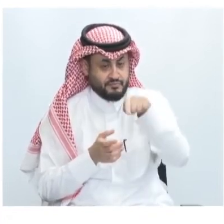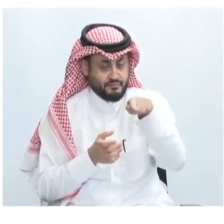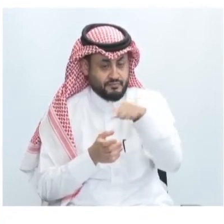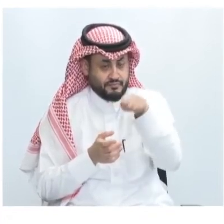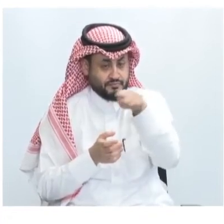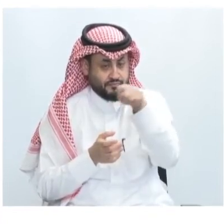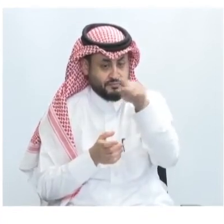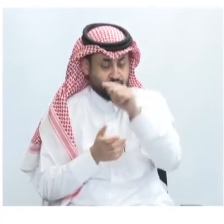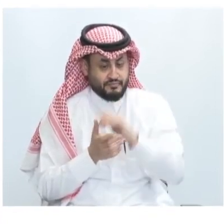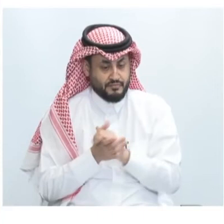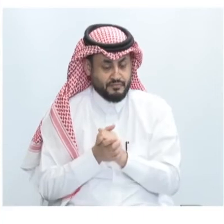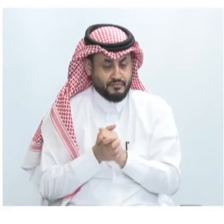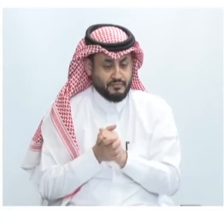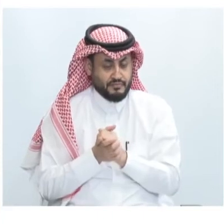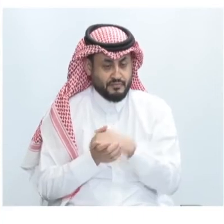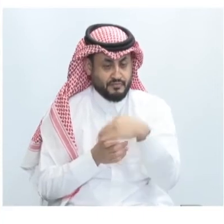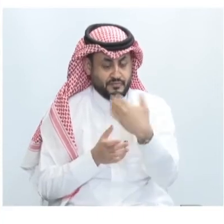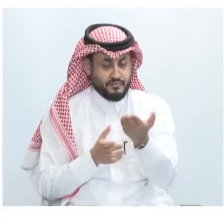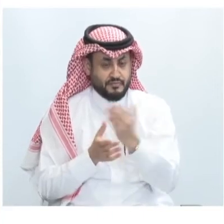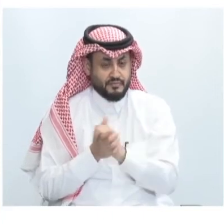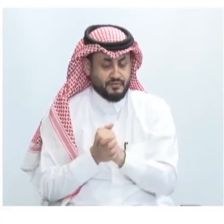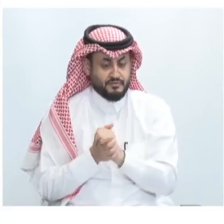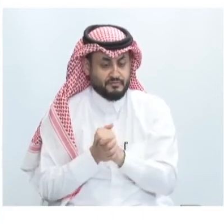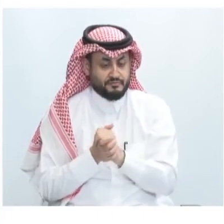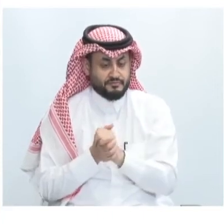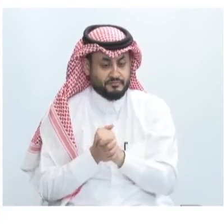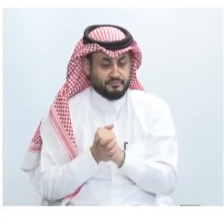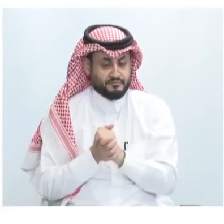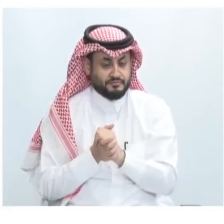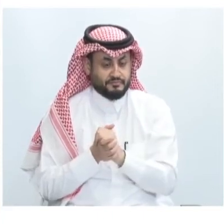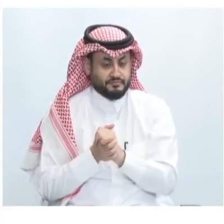1, 2, and 3. Okay, let's write it again.